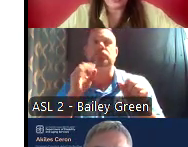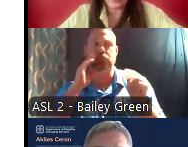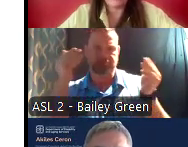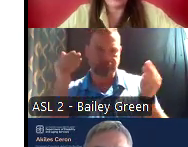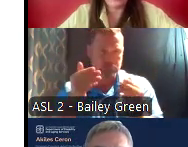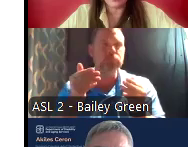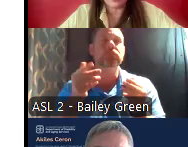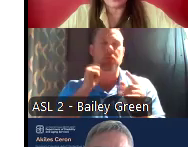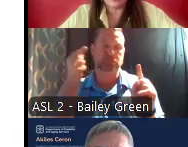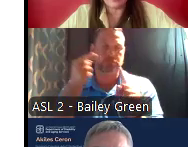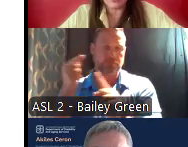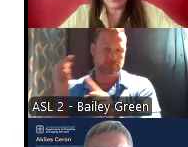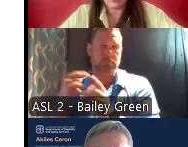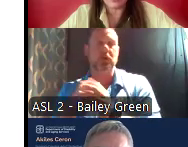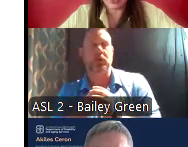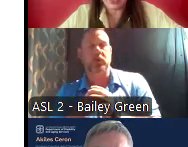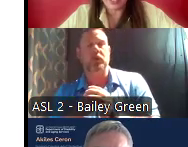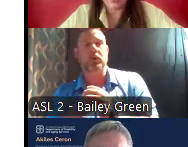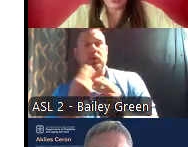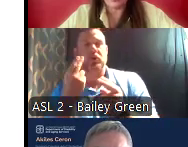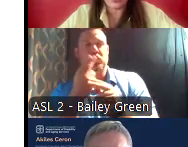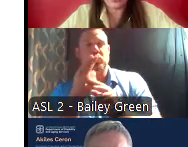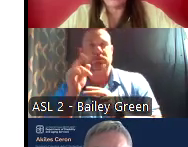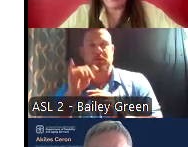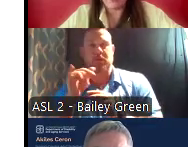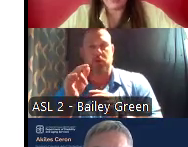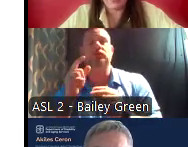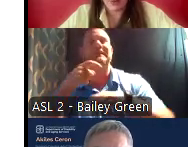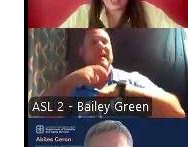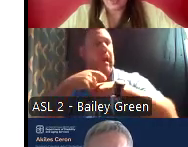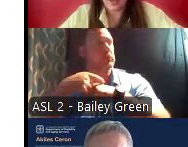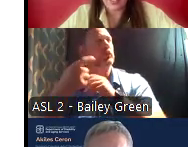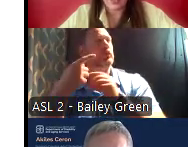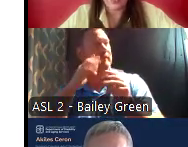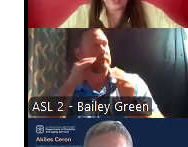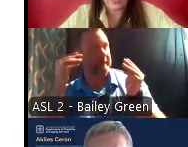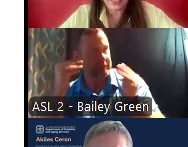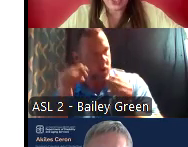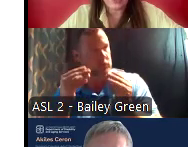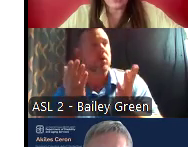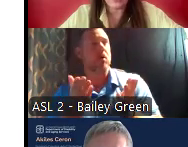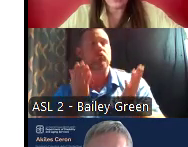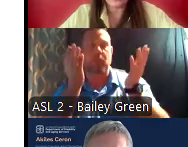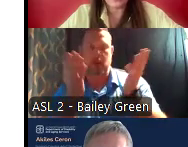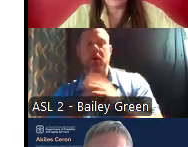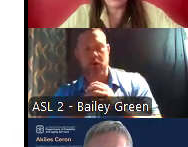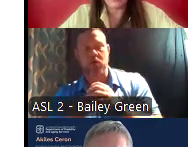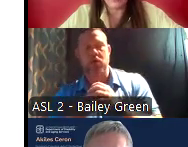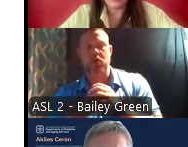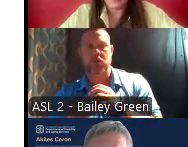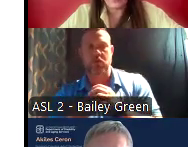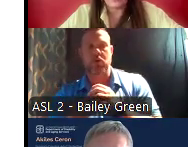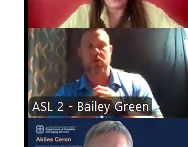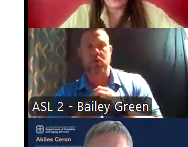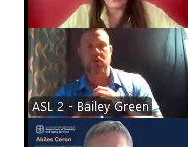recommendations, using our subcommittee discussion times to just mainly focus on the recommendations. Again, we want